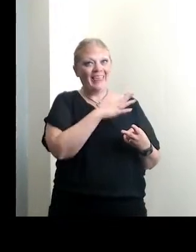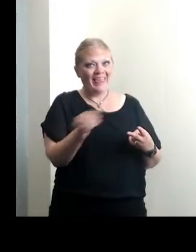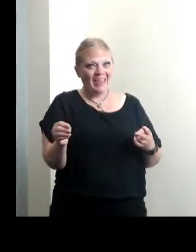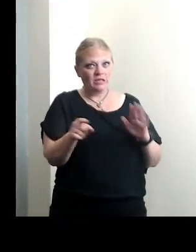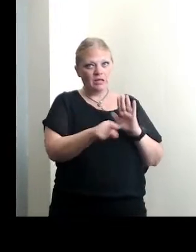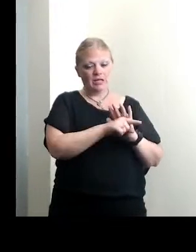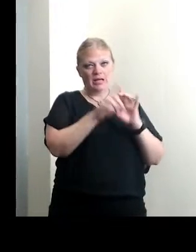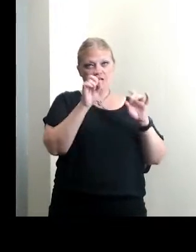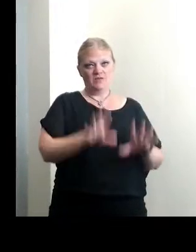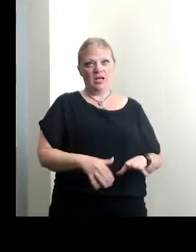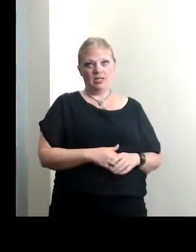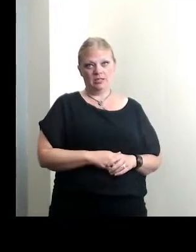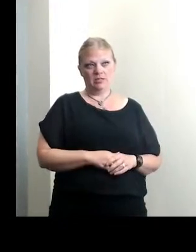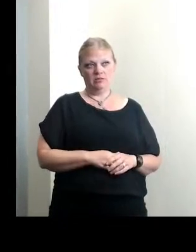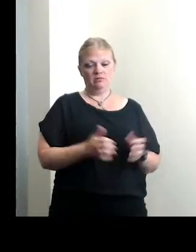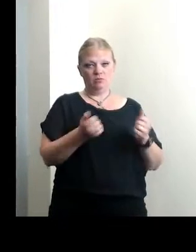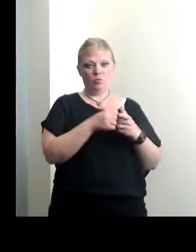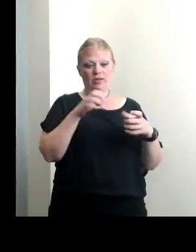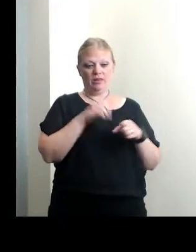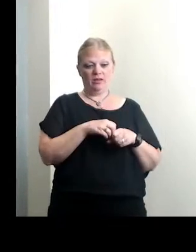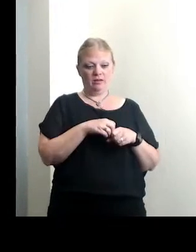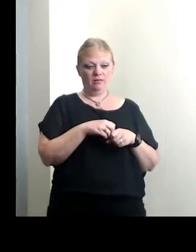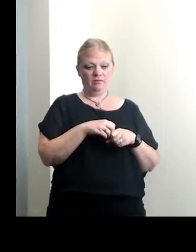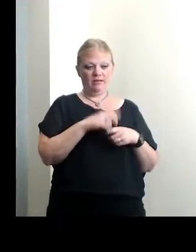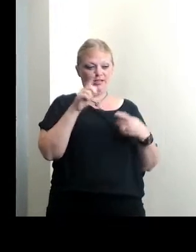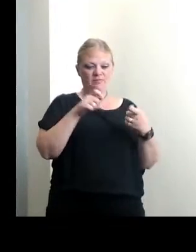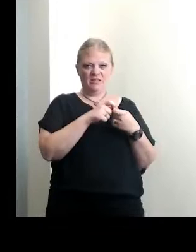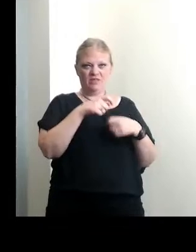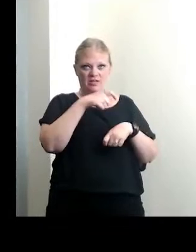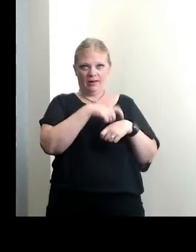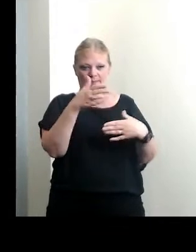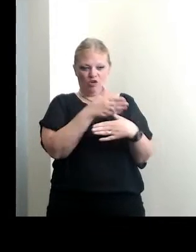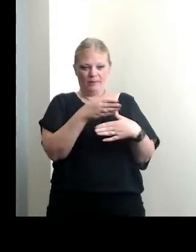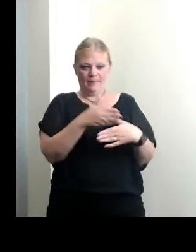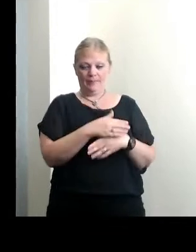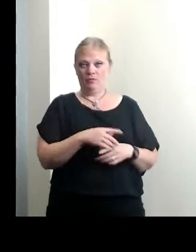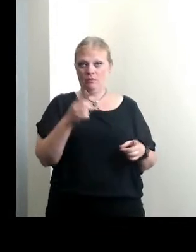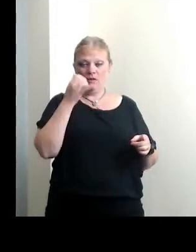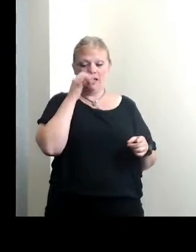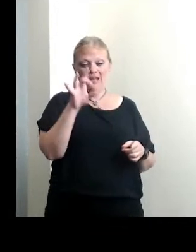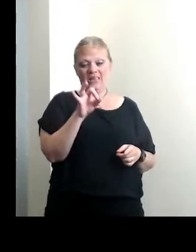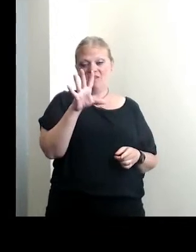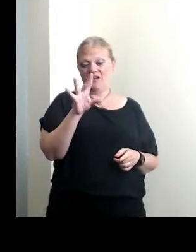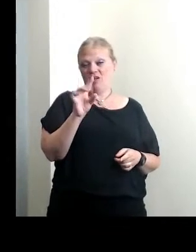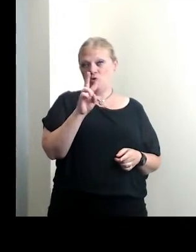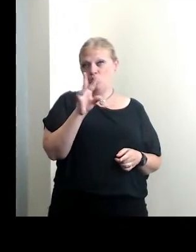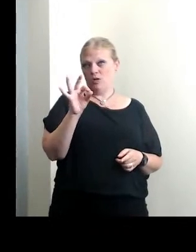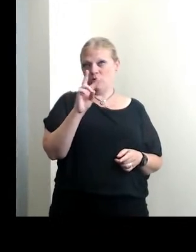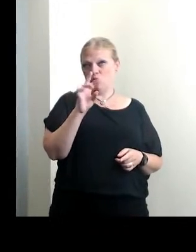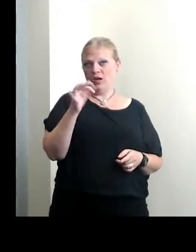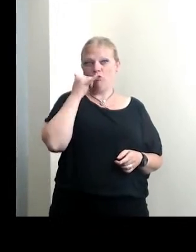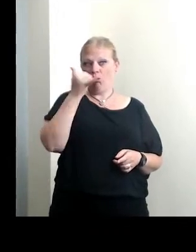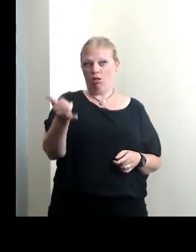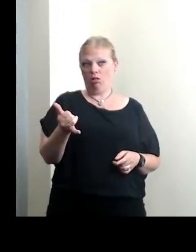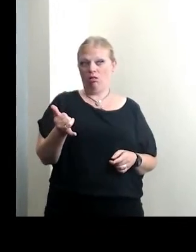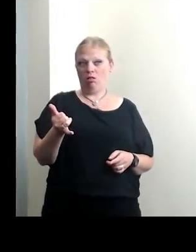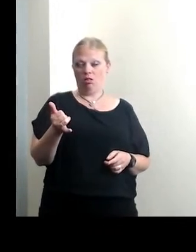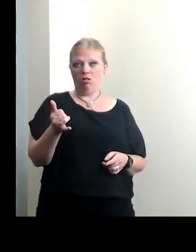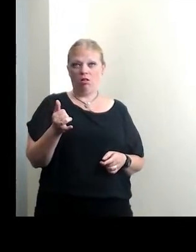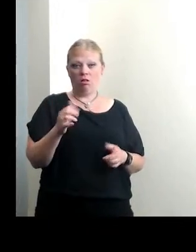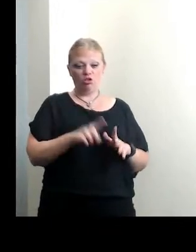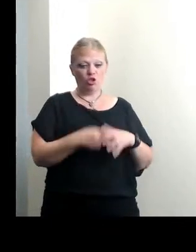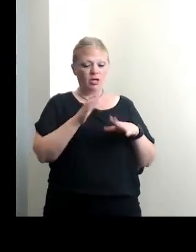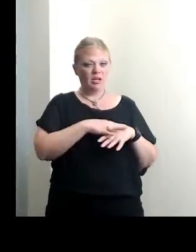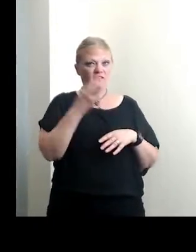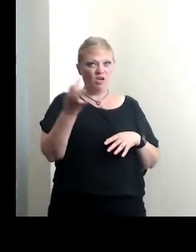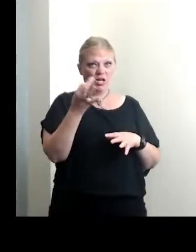to have a negative test within that certain hour time period. You can call 858-2929, effective on